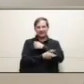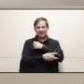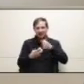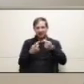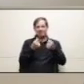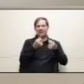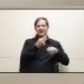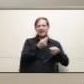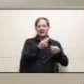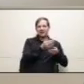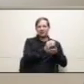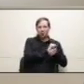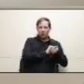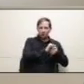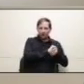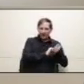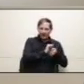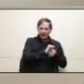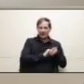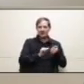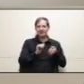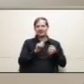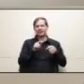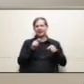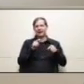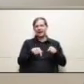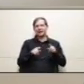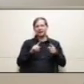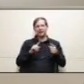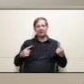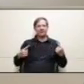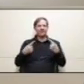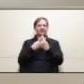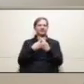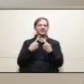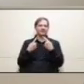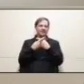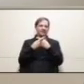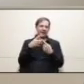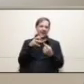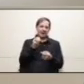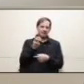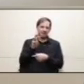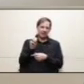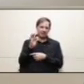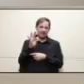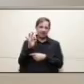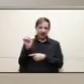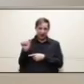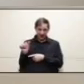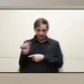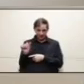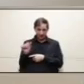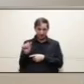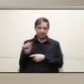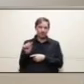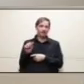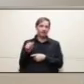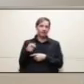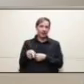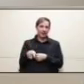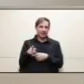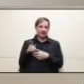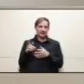laundering, and contravening the MFMA Act, the Prevention and Combating of Corrupt Activities